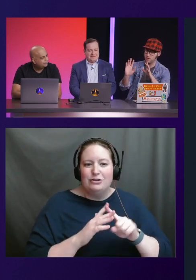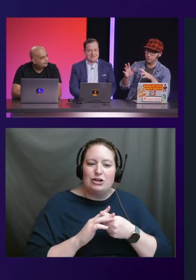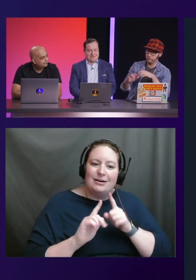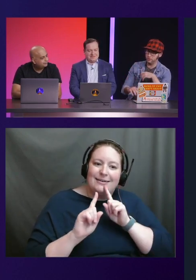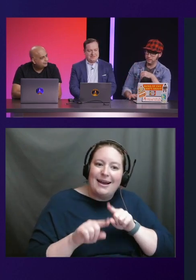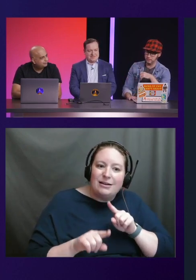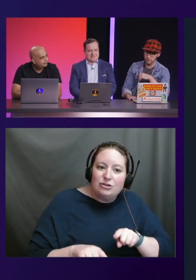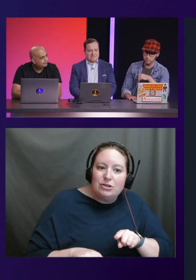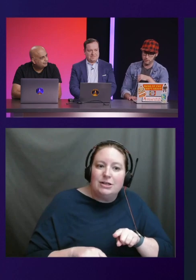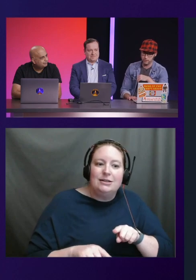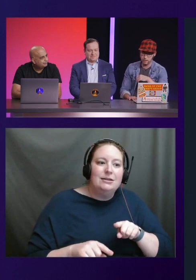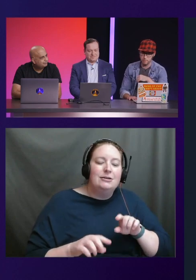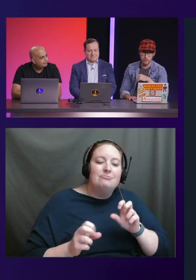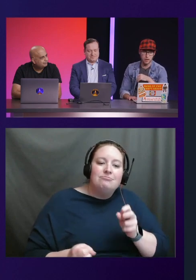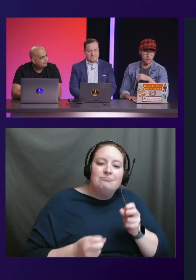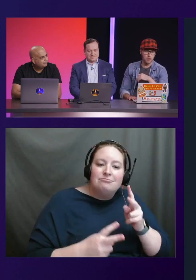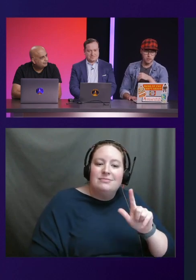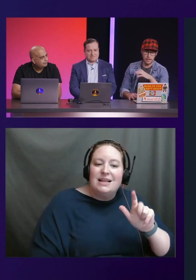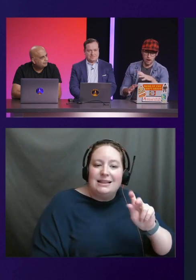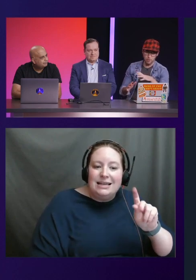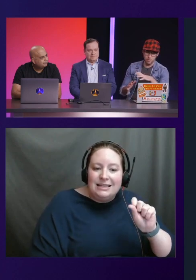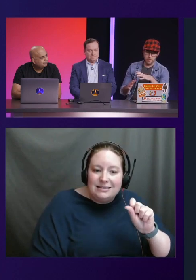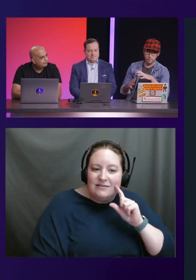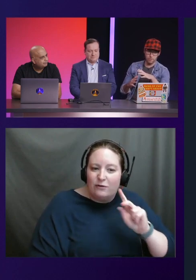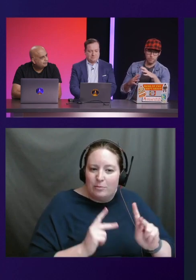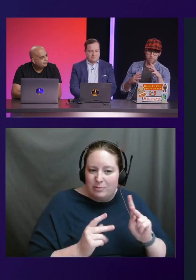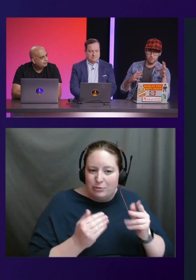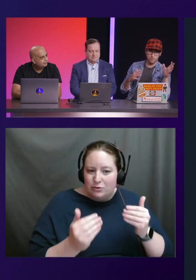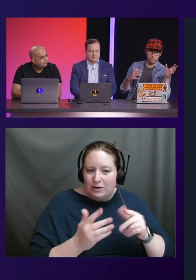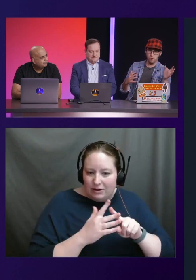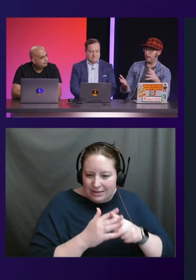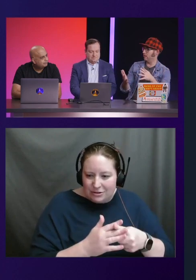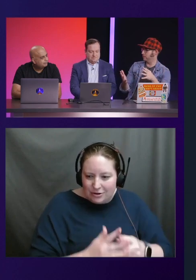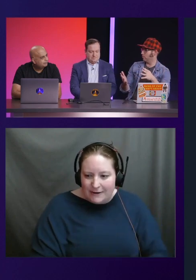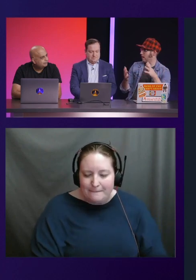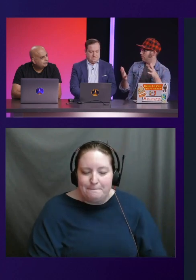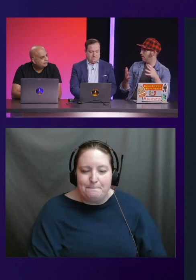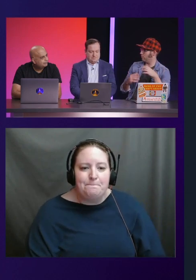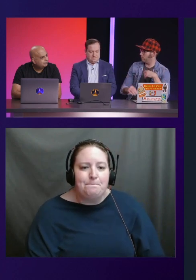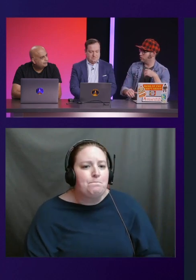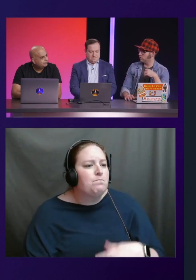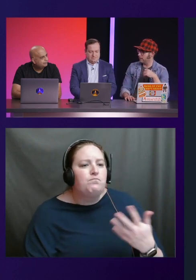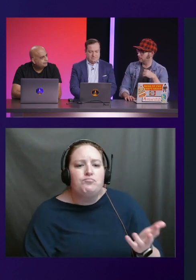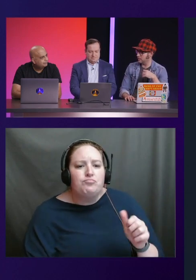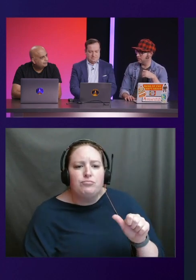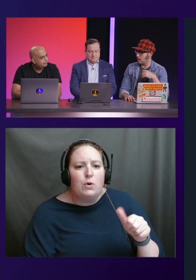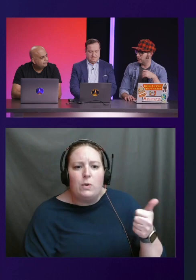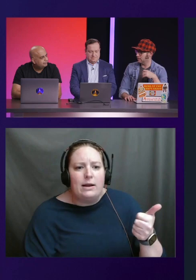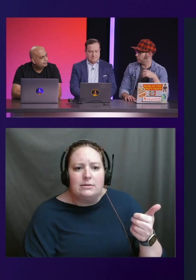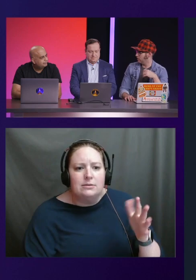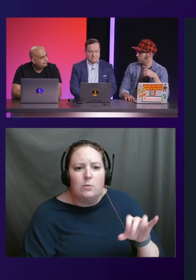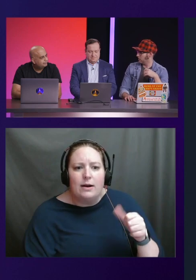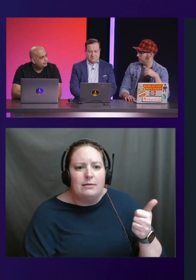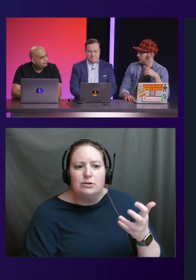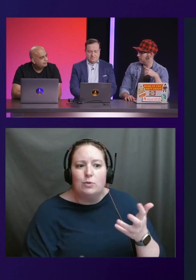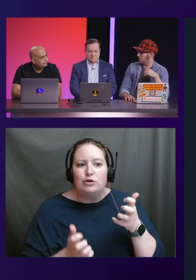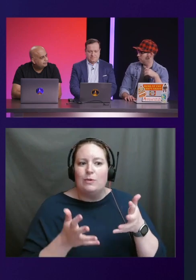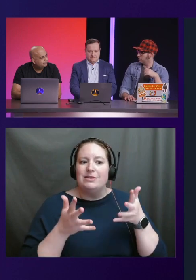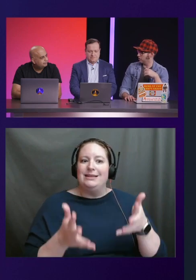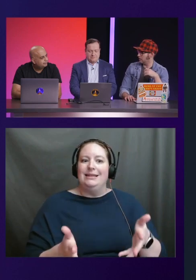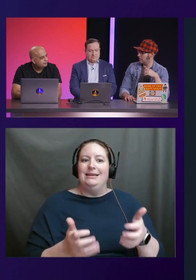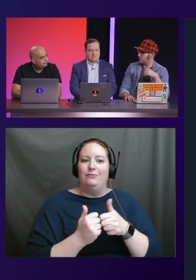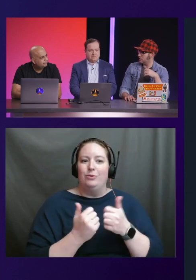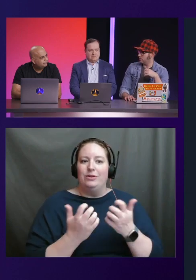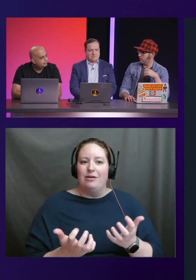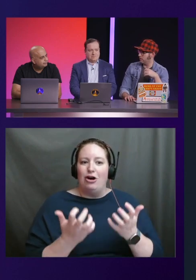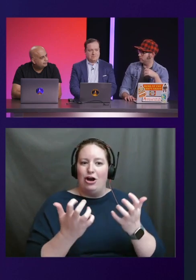pointing people to getting started with GitHub. Now, what else? What would you like to leave the audience with? What